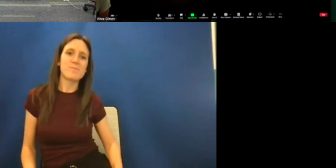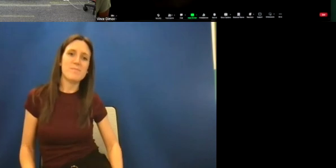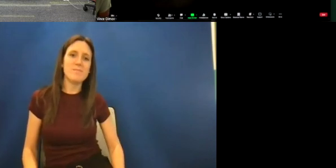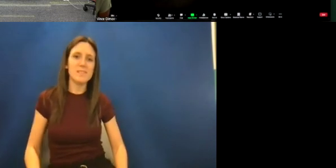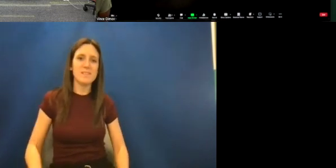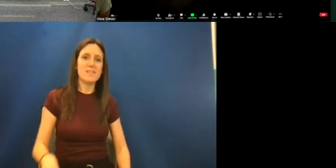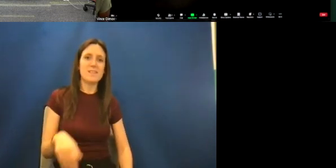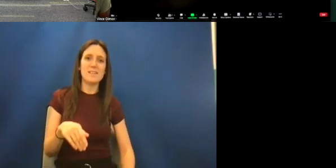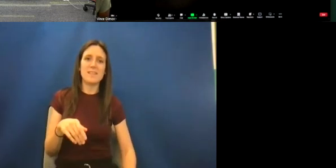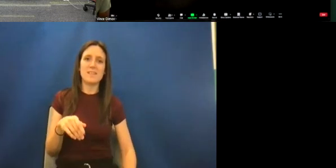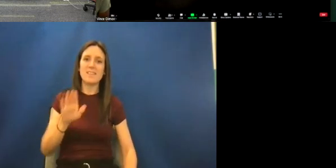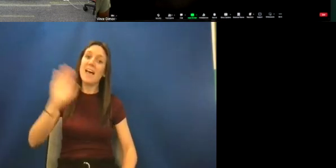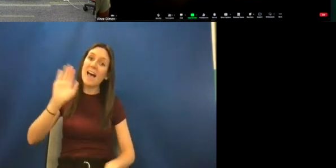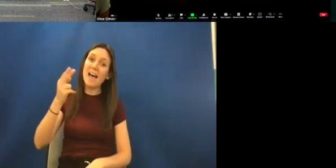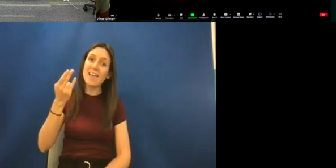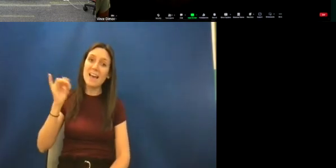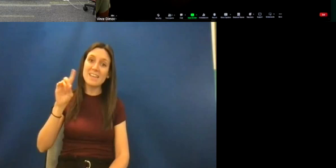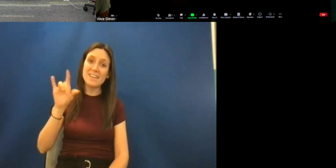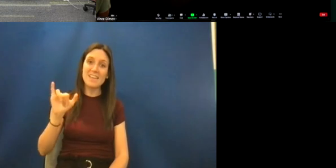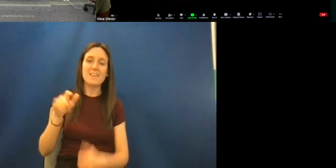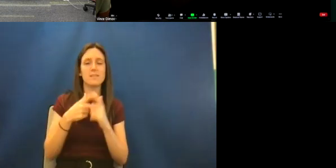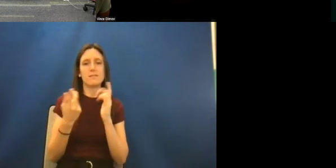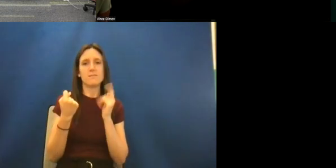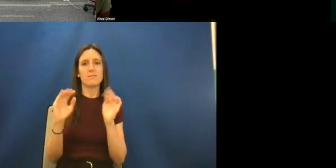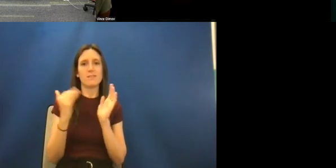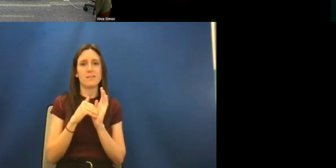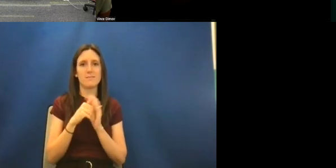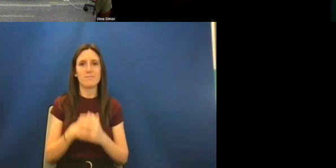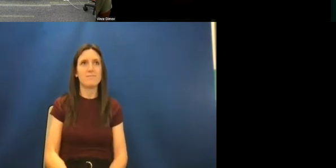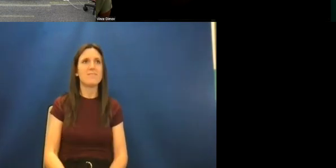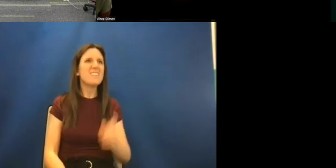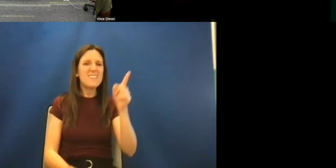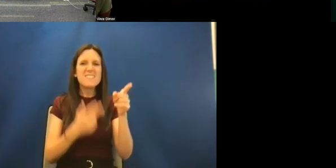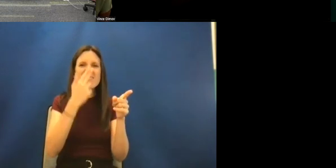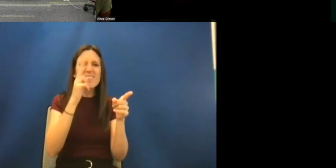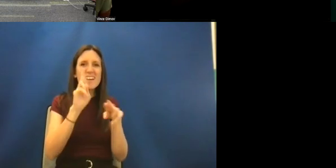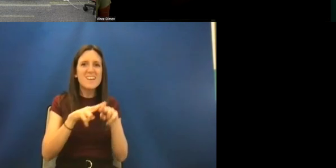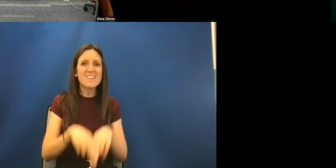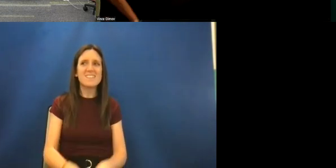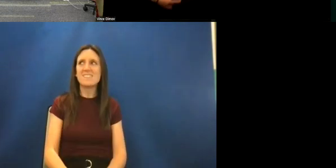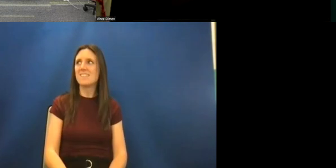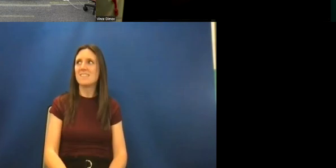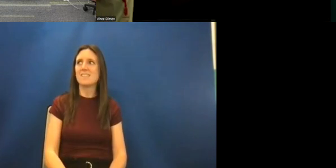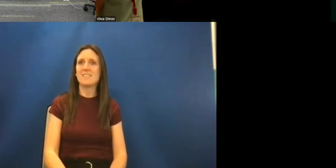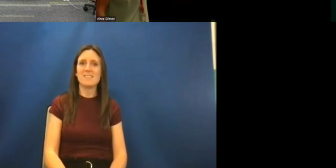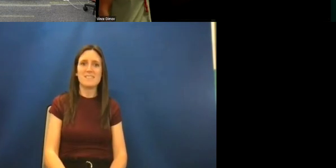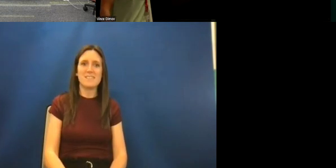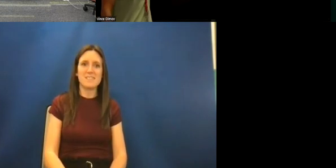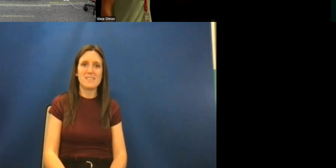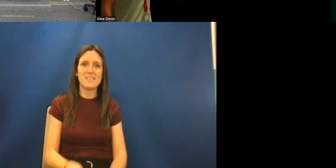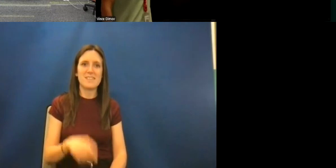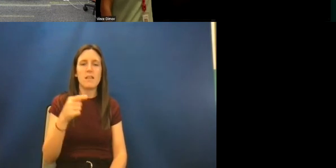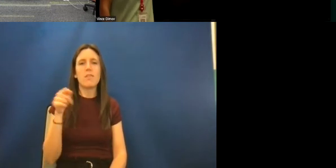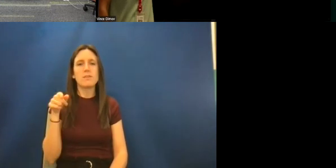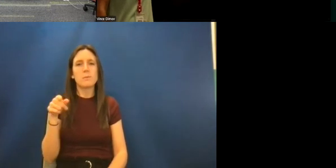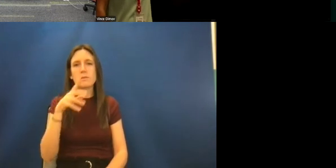and then Heidi, welcome, and then I just go back in. That's so fun. Yeah, so I tried, and this one right here is super ugly, but I just tried to